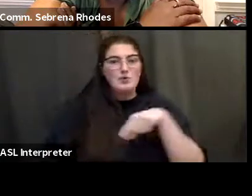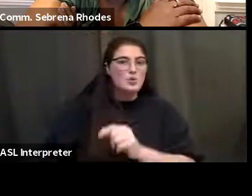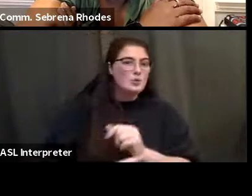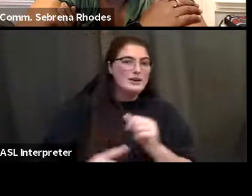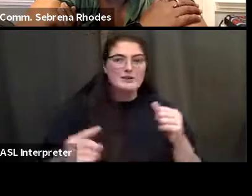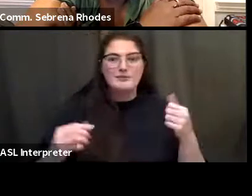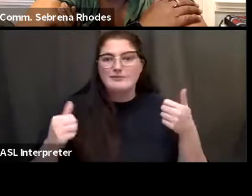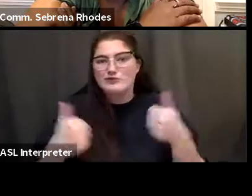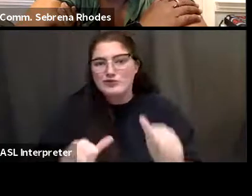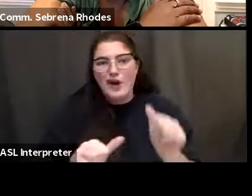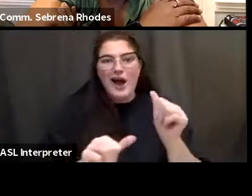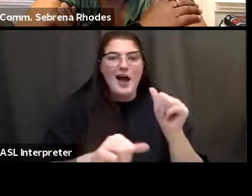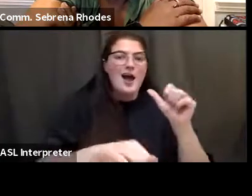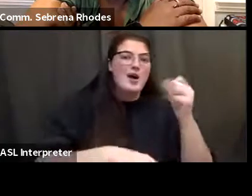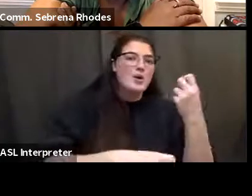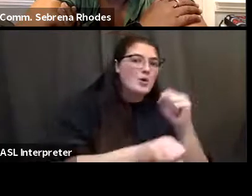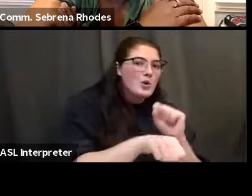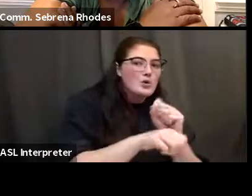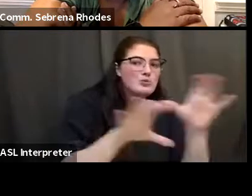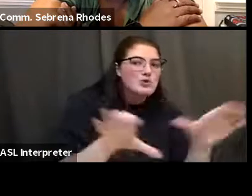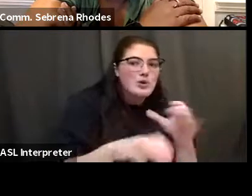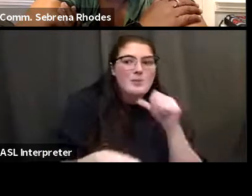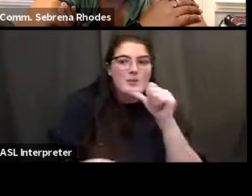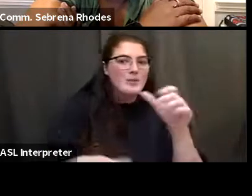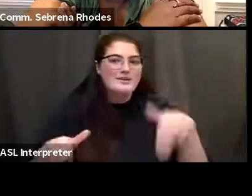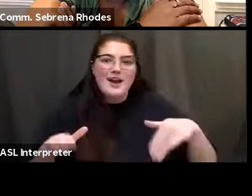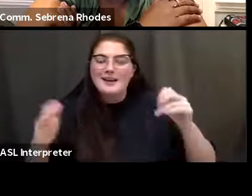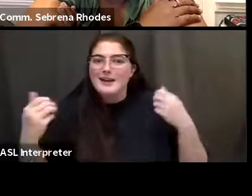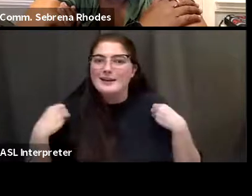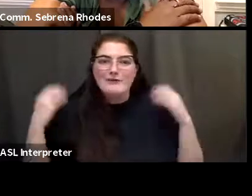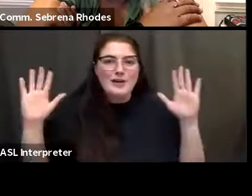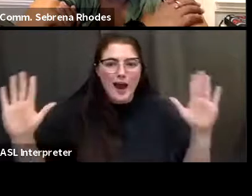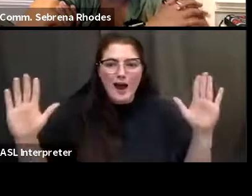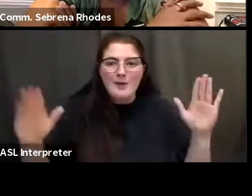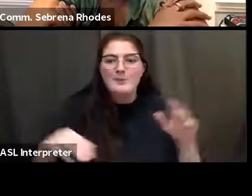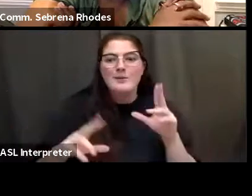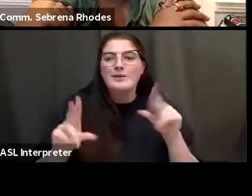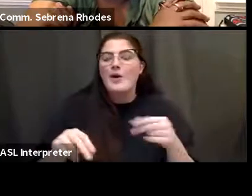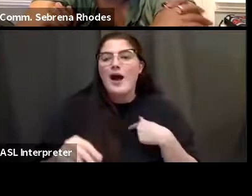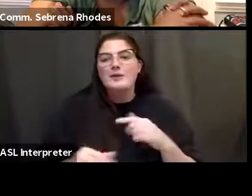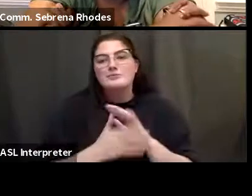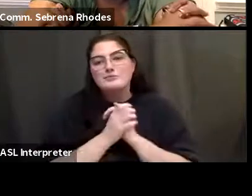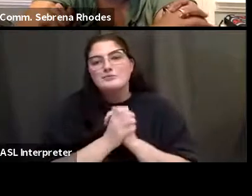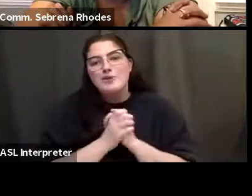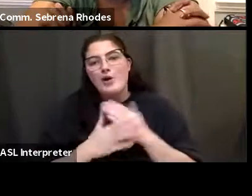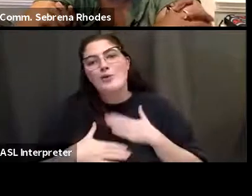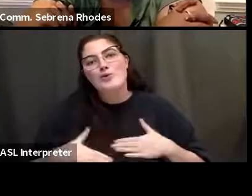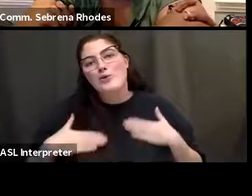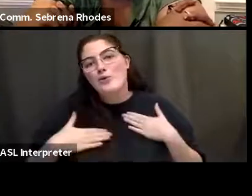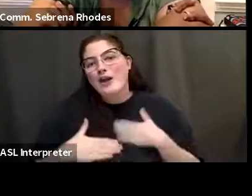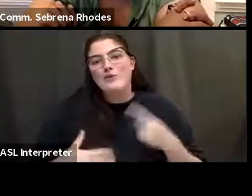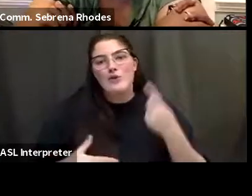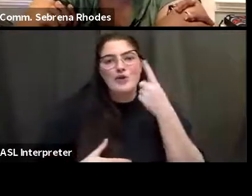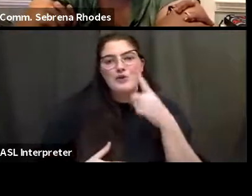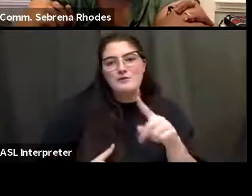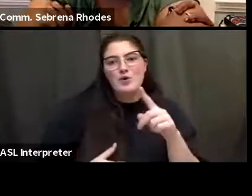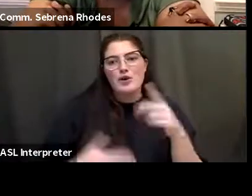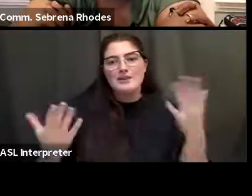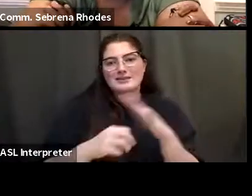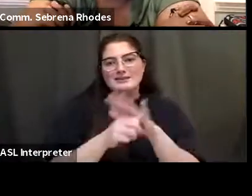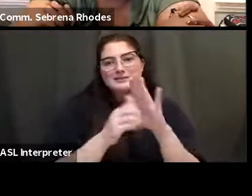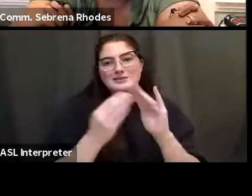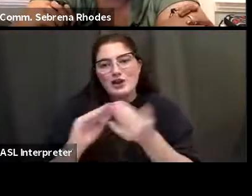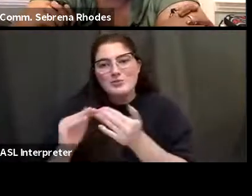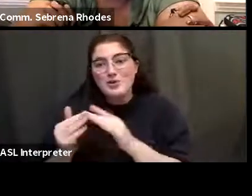backwards and forwards, but we haven't given up. I am so grateful that Carver and Langston will